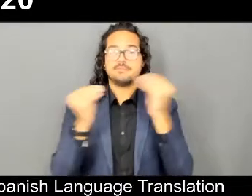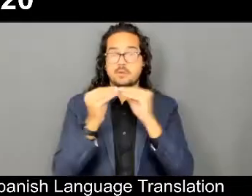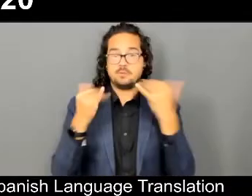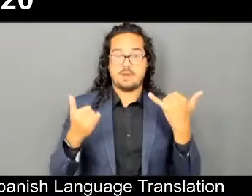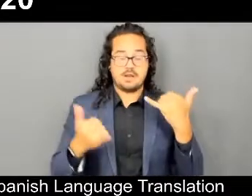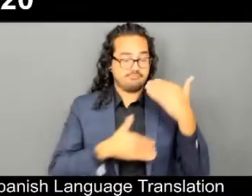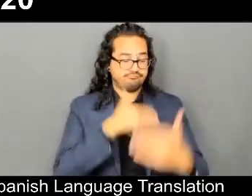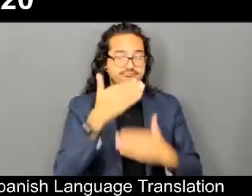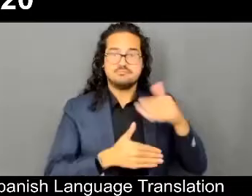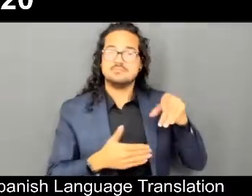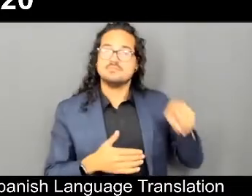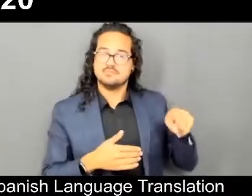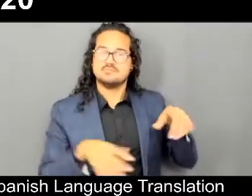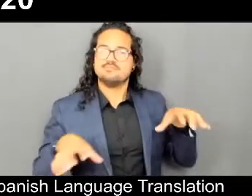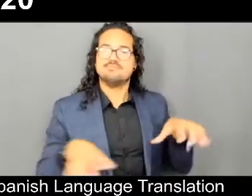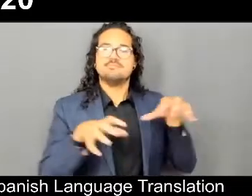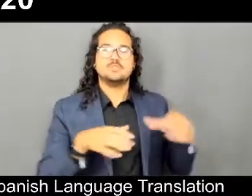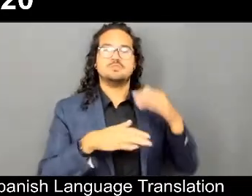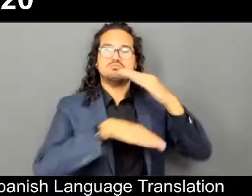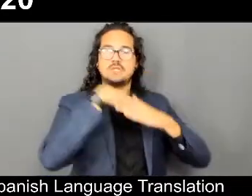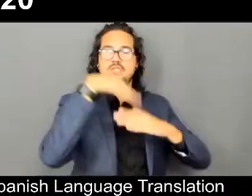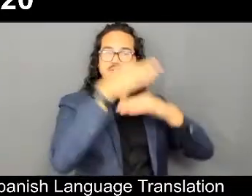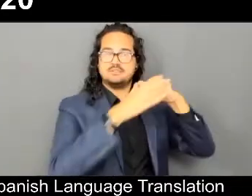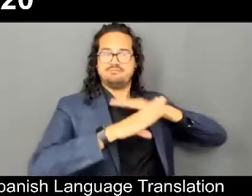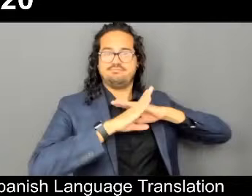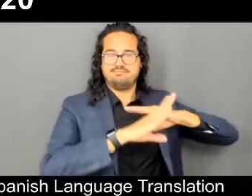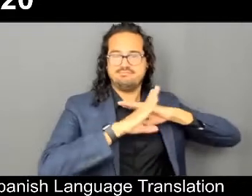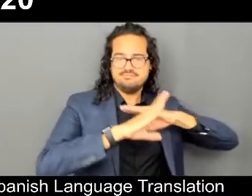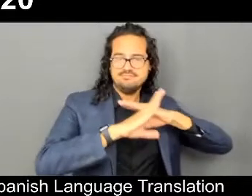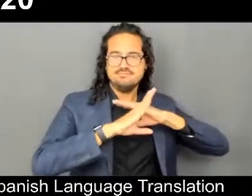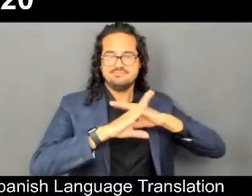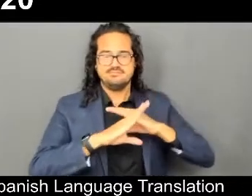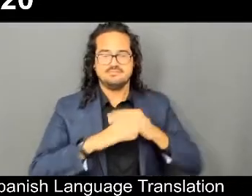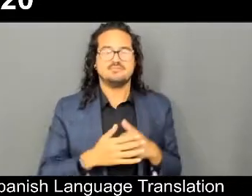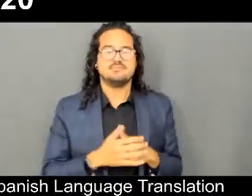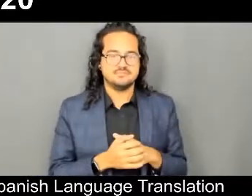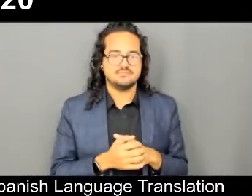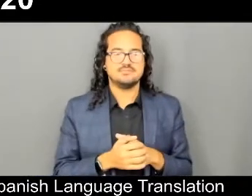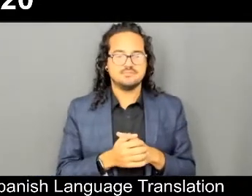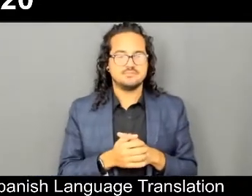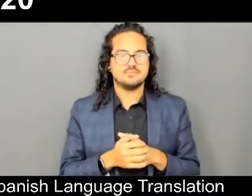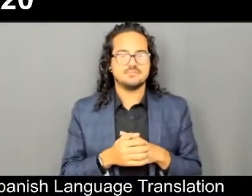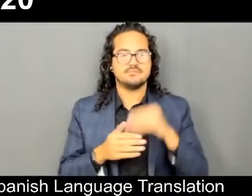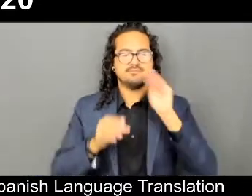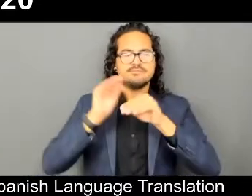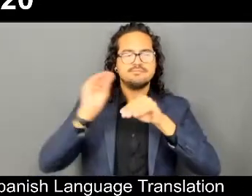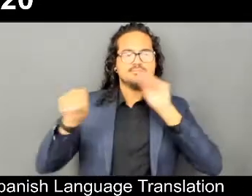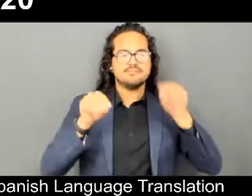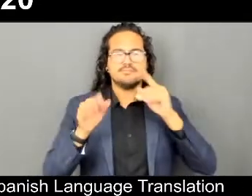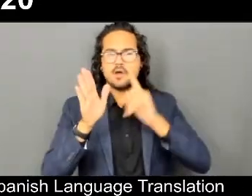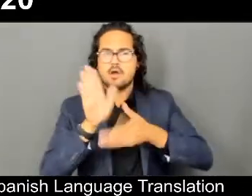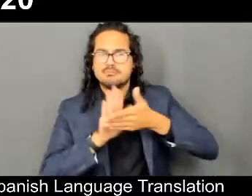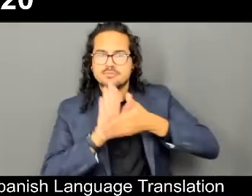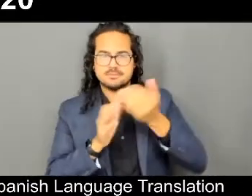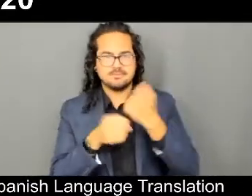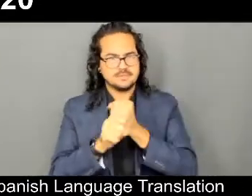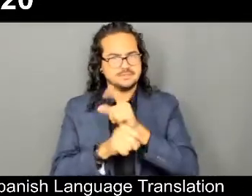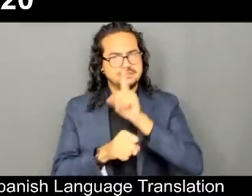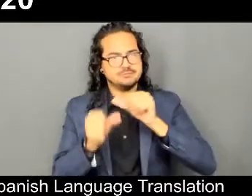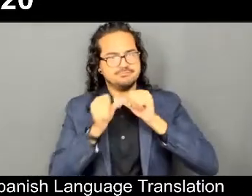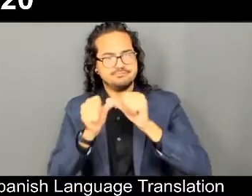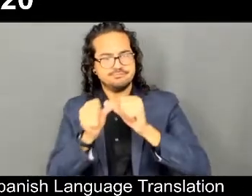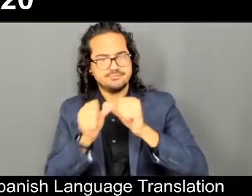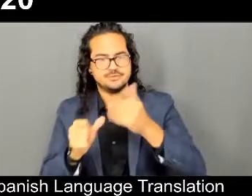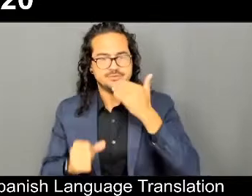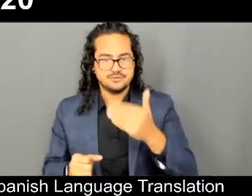good. A lot of this is very close to the private residence here. One of the structures there